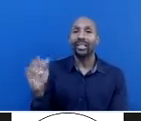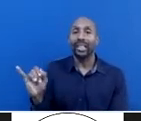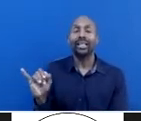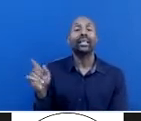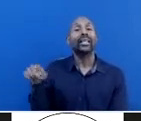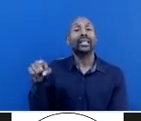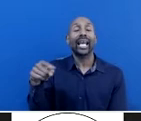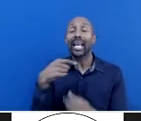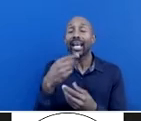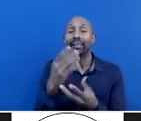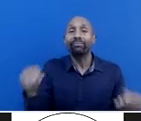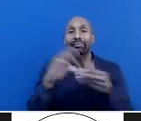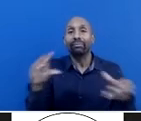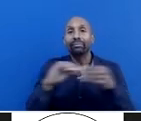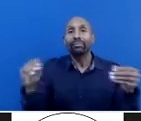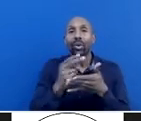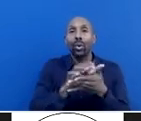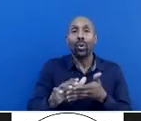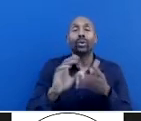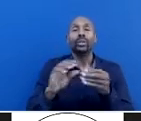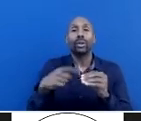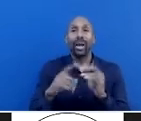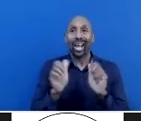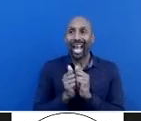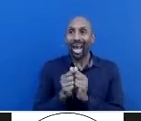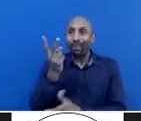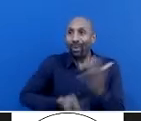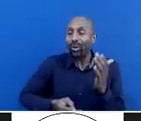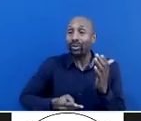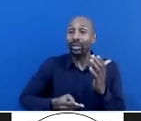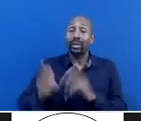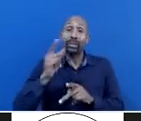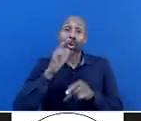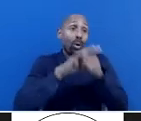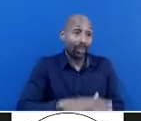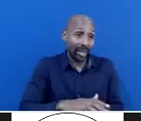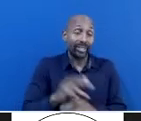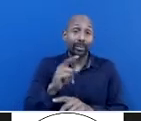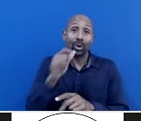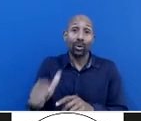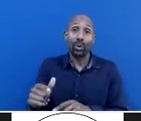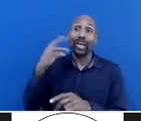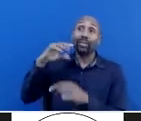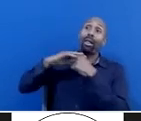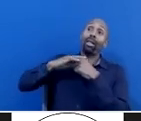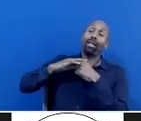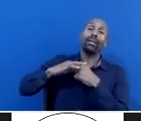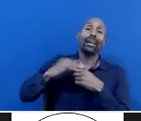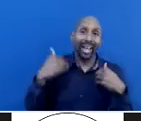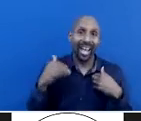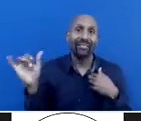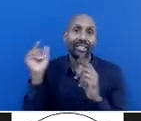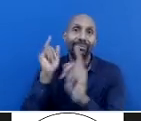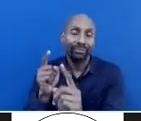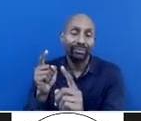sacred story about our shared origin and shared destiny that allowed us to return, or try to return, to